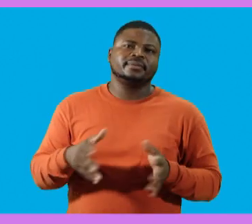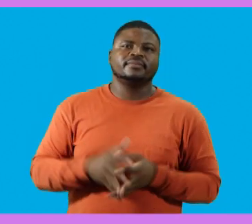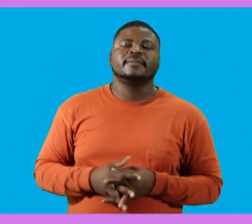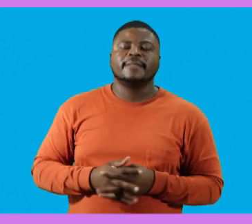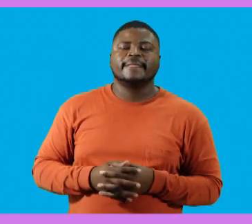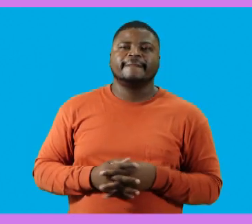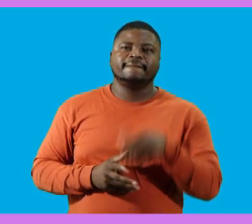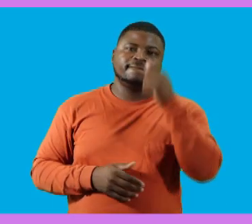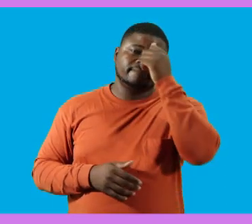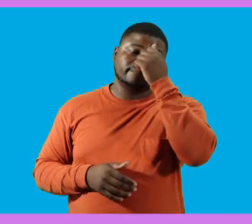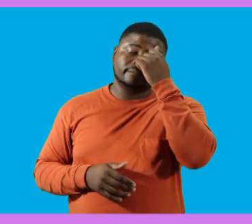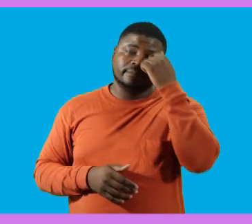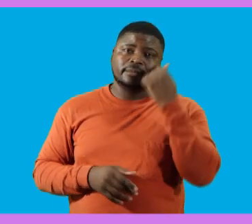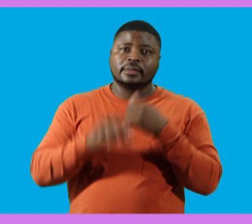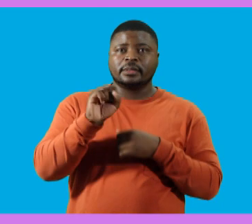250 Rand.